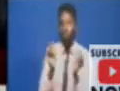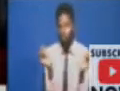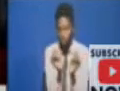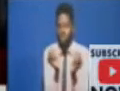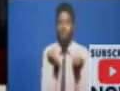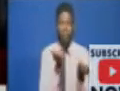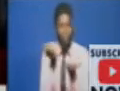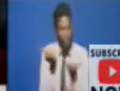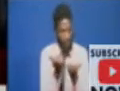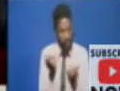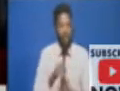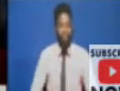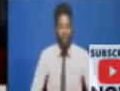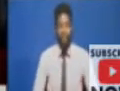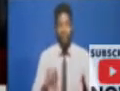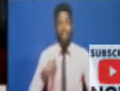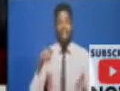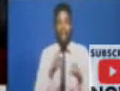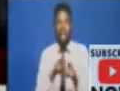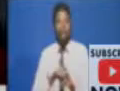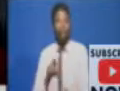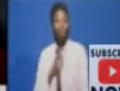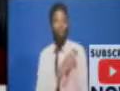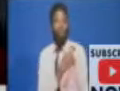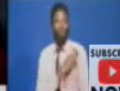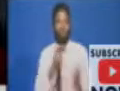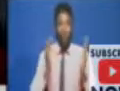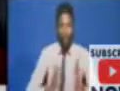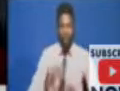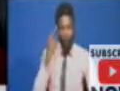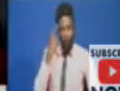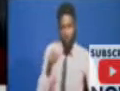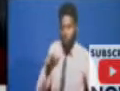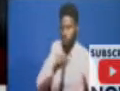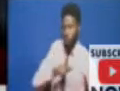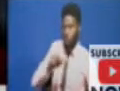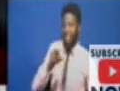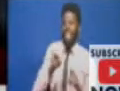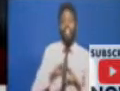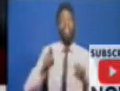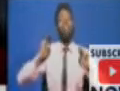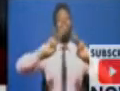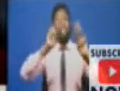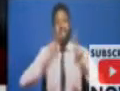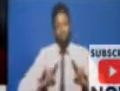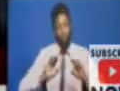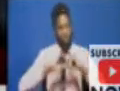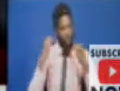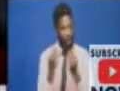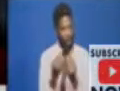and I'm also a consultant for local and international organizations.